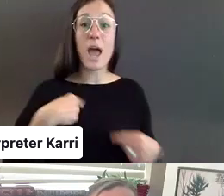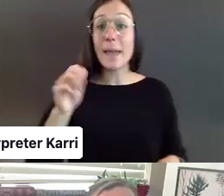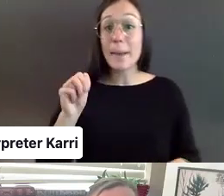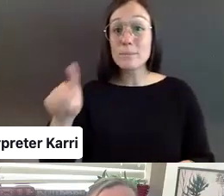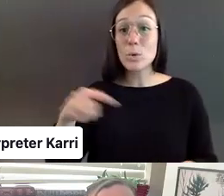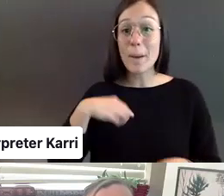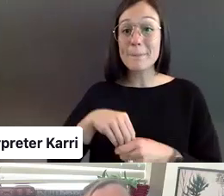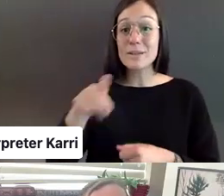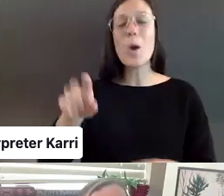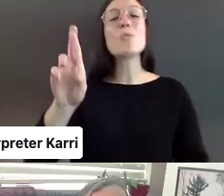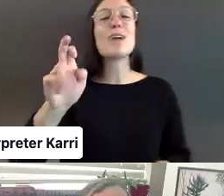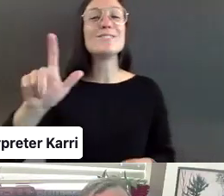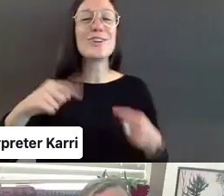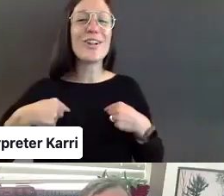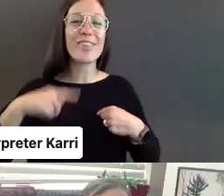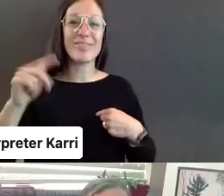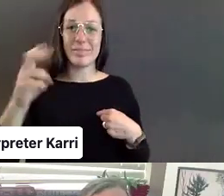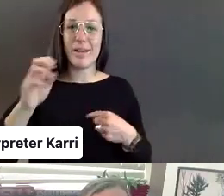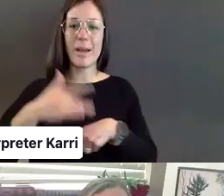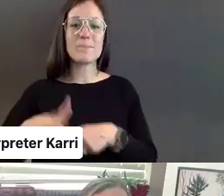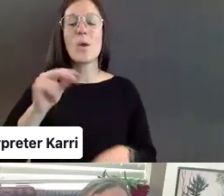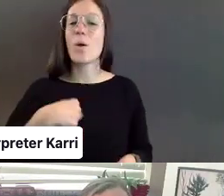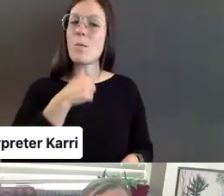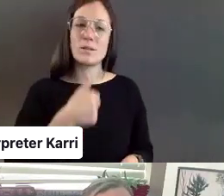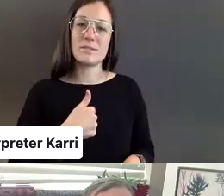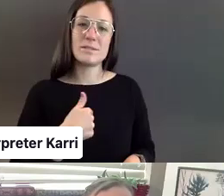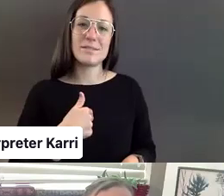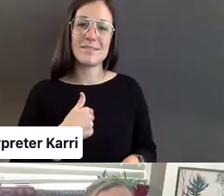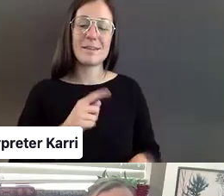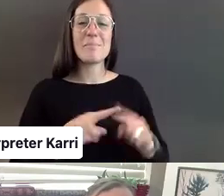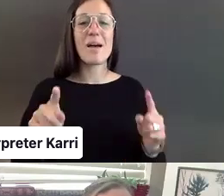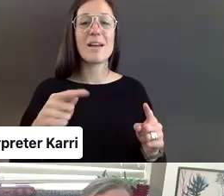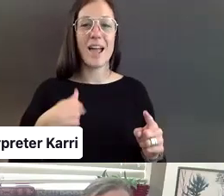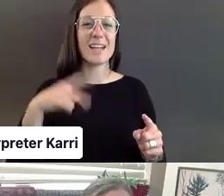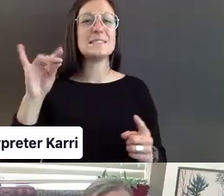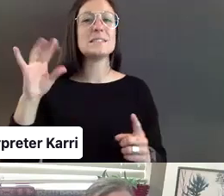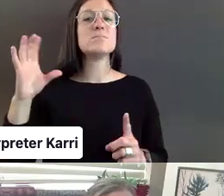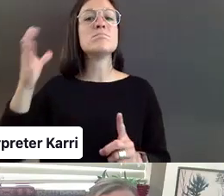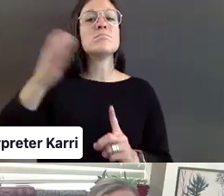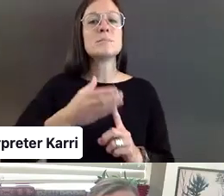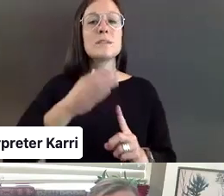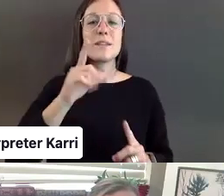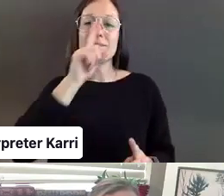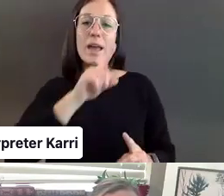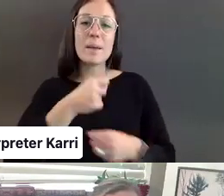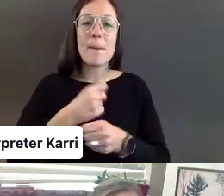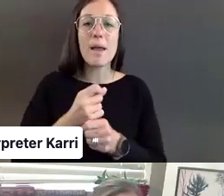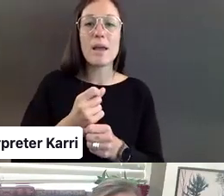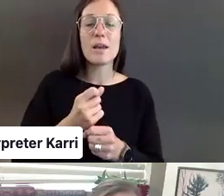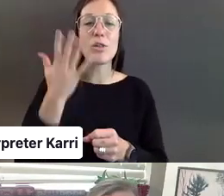in you. Well, really, actually, I wasn't, but they were like took on the fake Meg look to trick